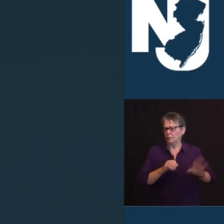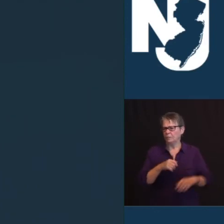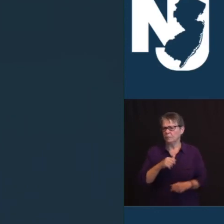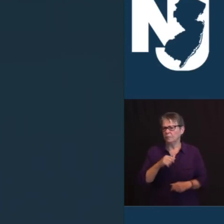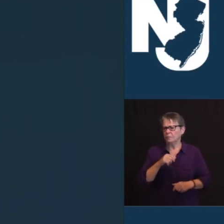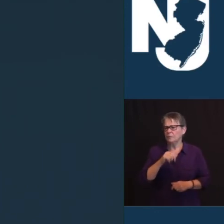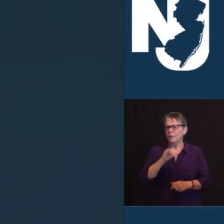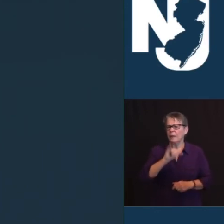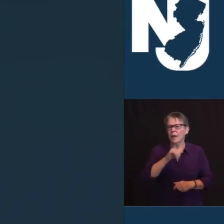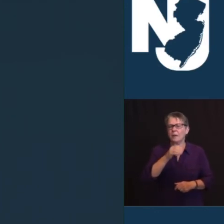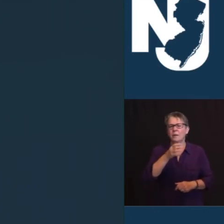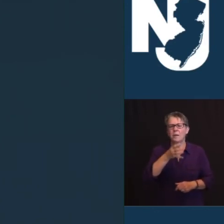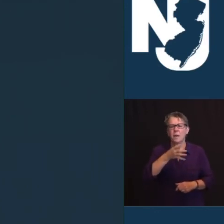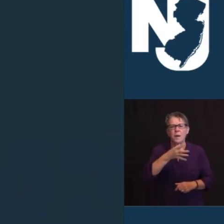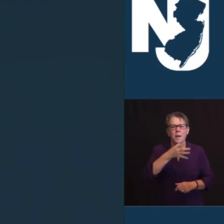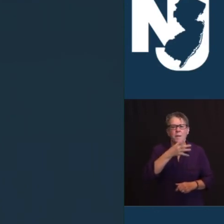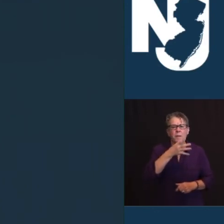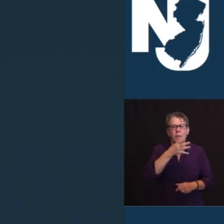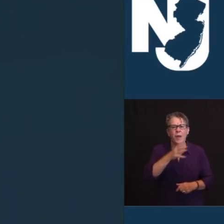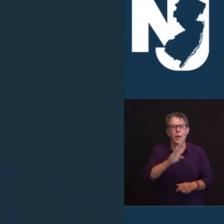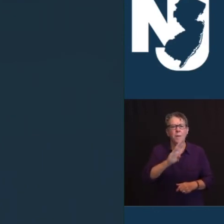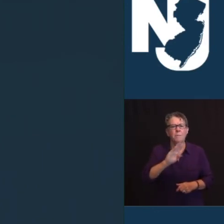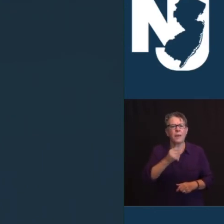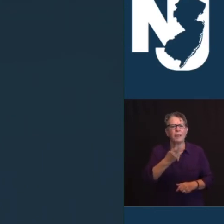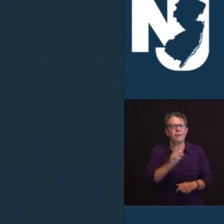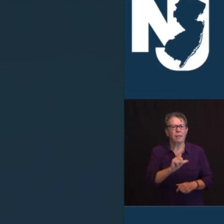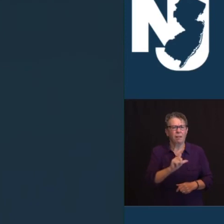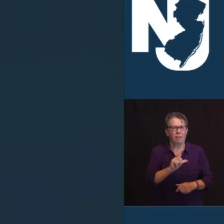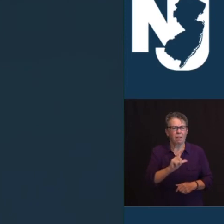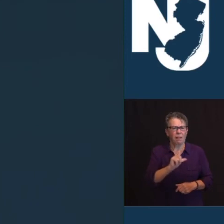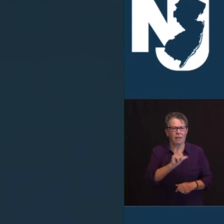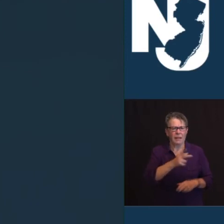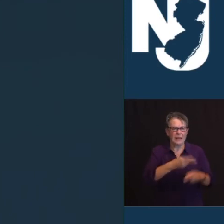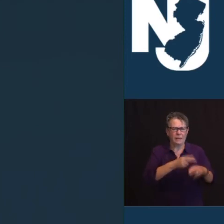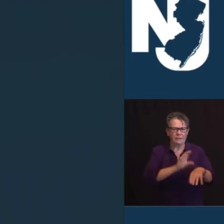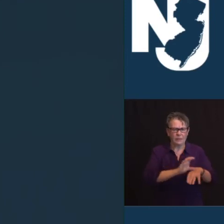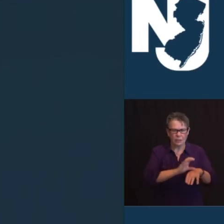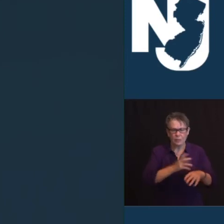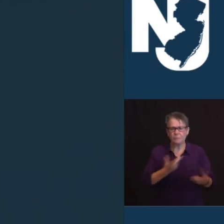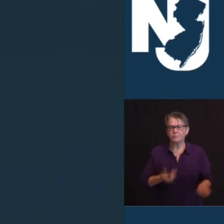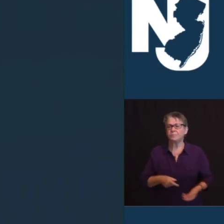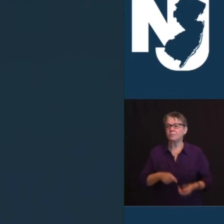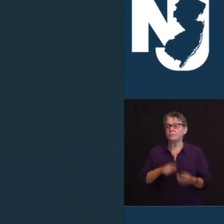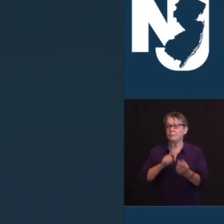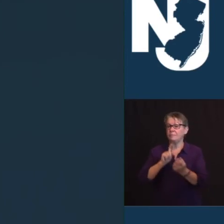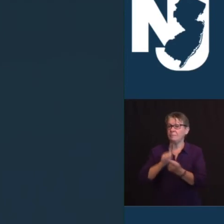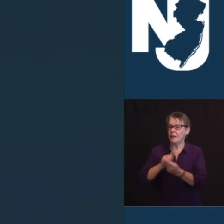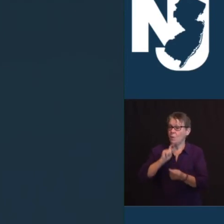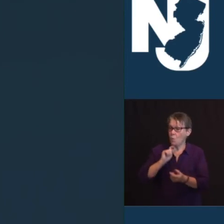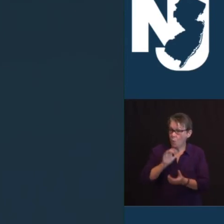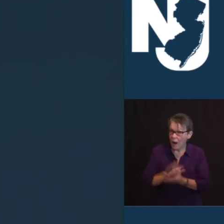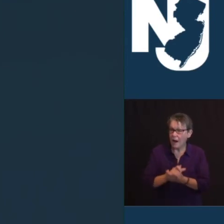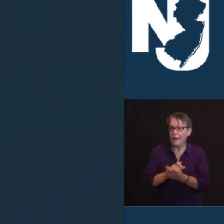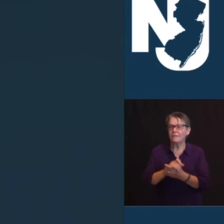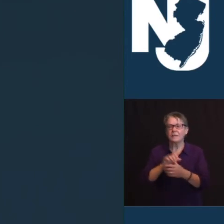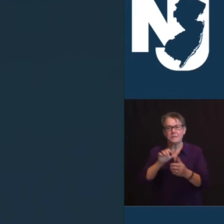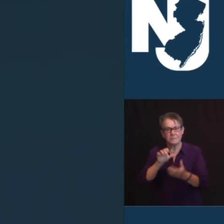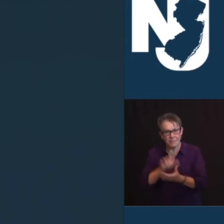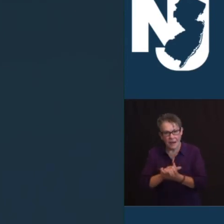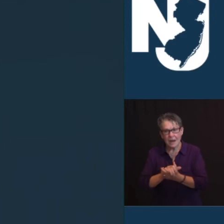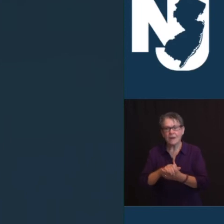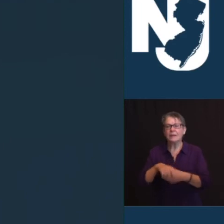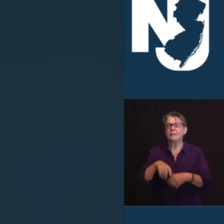And it was there that he met the woman who he would marry in 1988 and spend the next 32 years alongside, his Brenda.